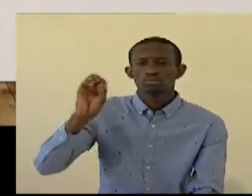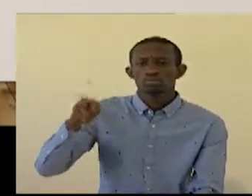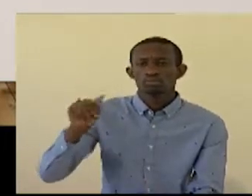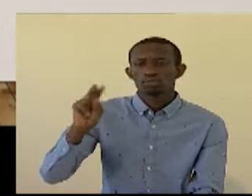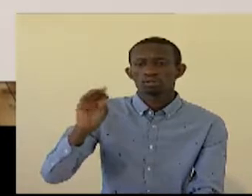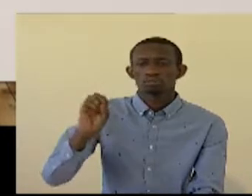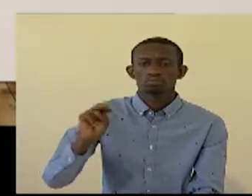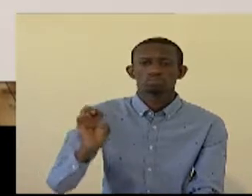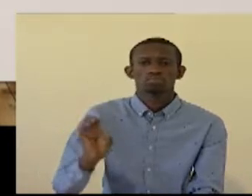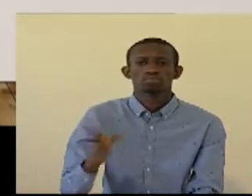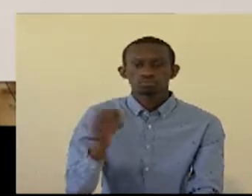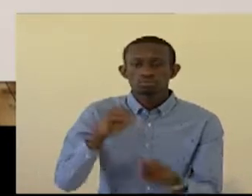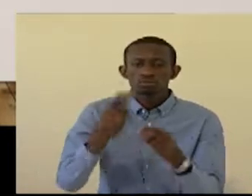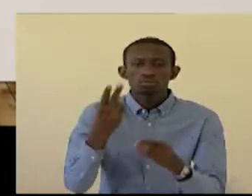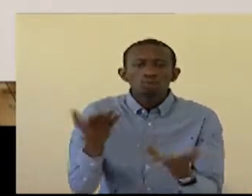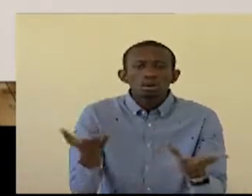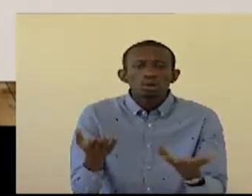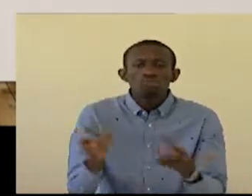and butane?